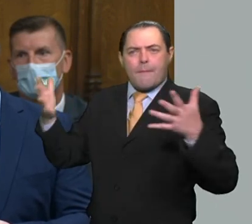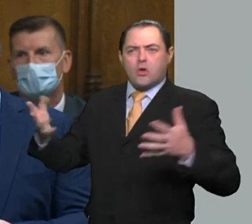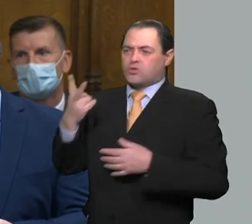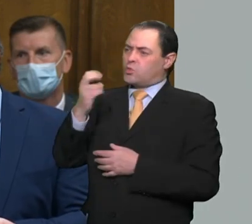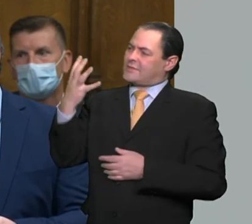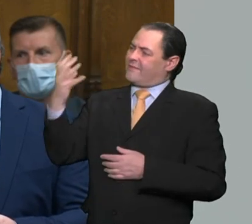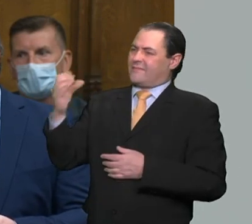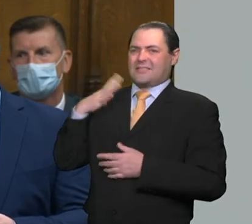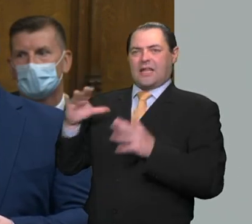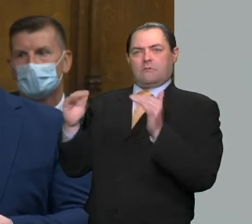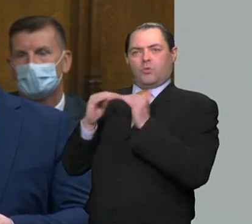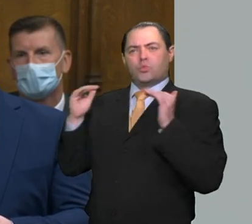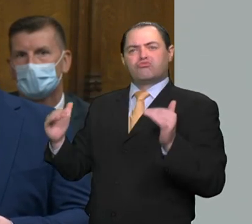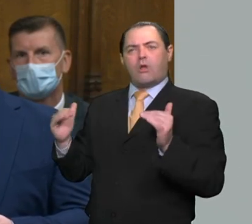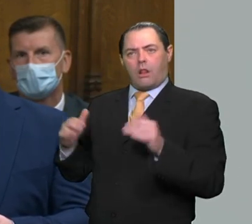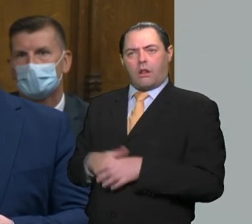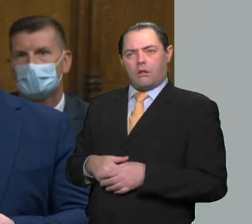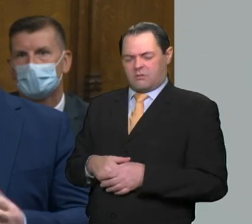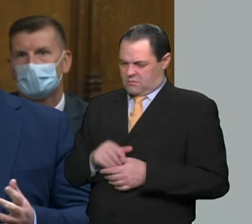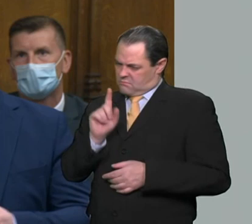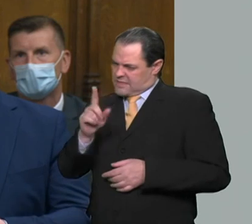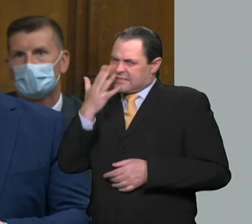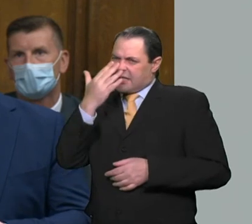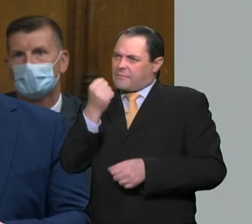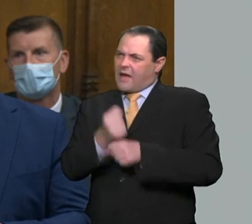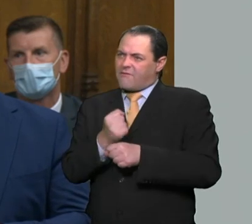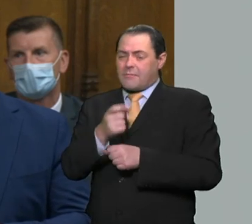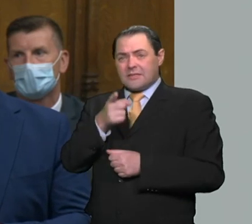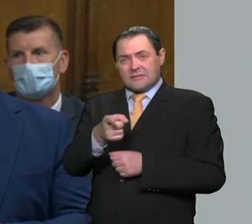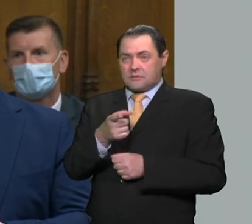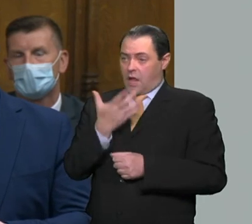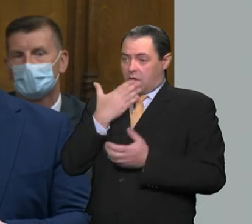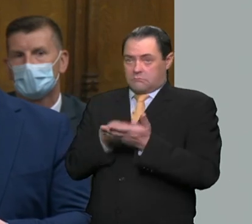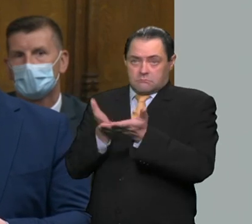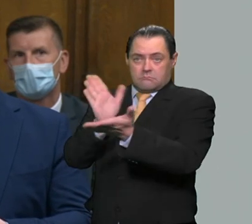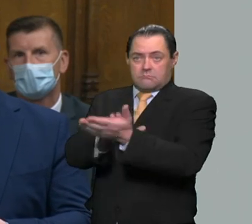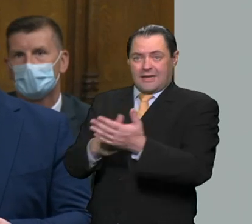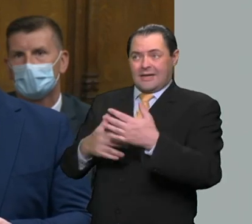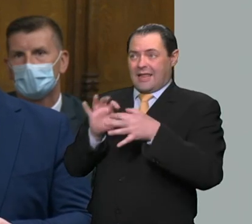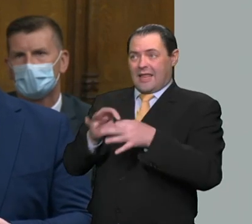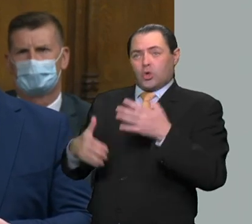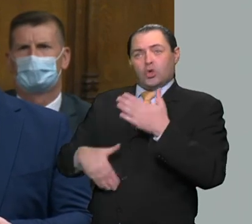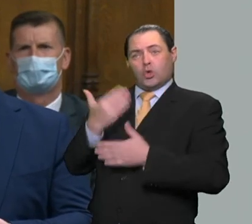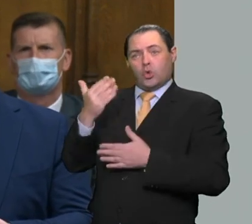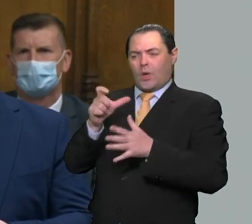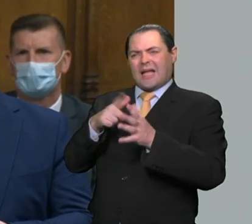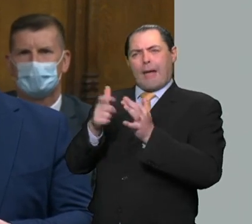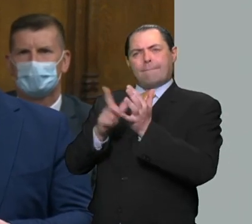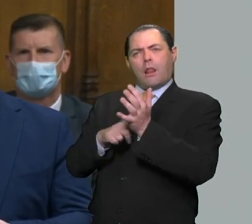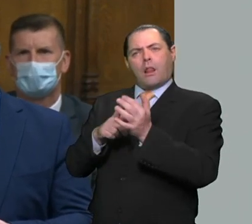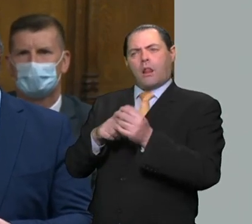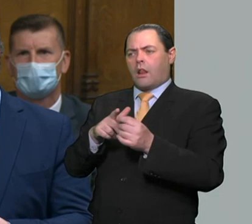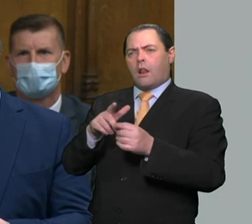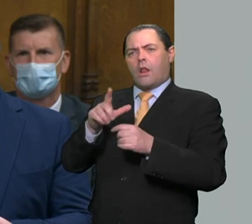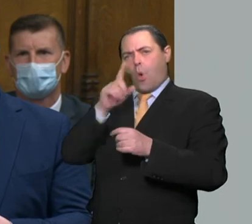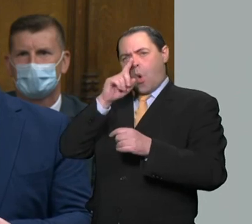neutrality. Yet, the government is potentially investing in the new Cambo oil field in the North Sea and